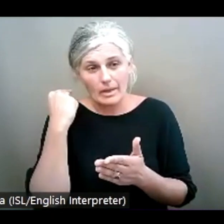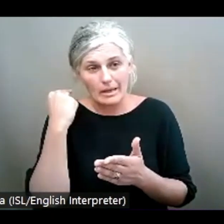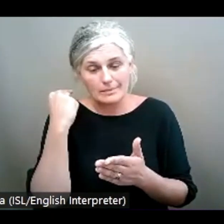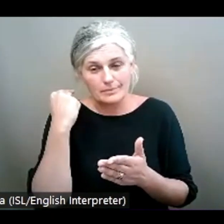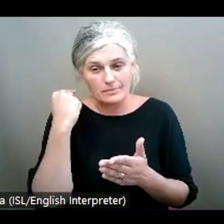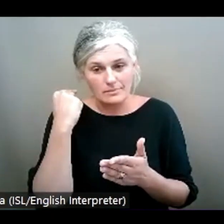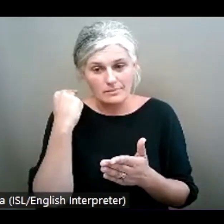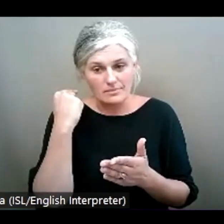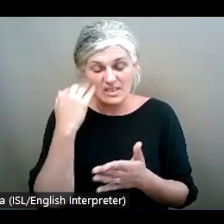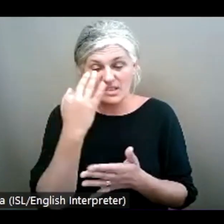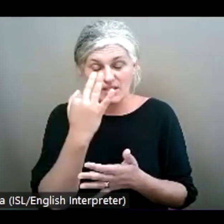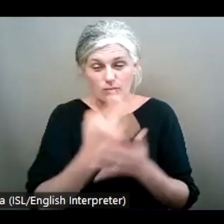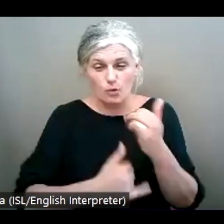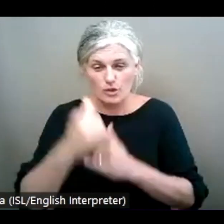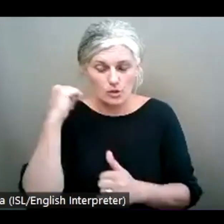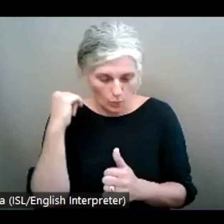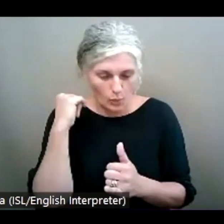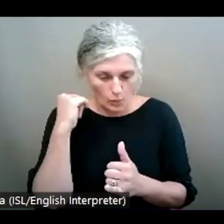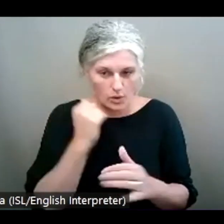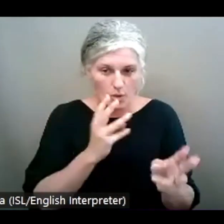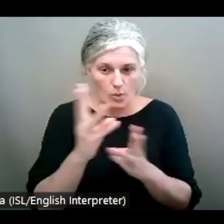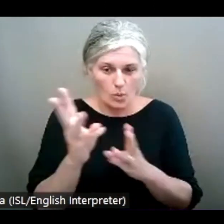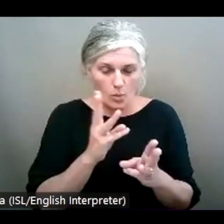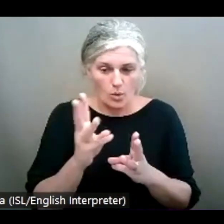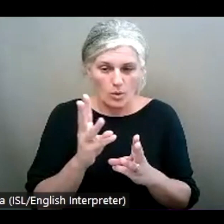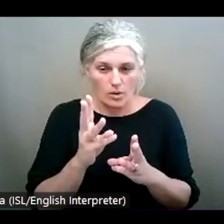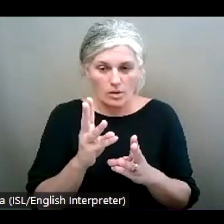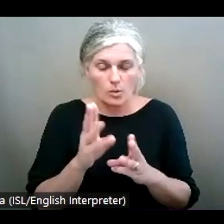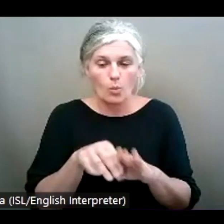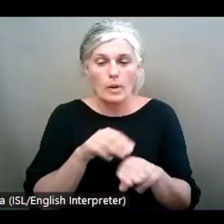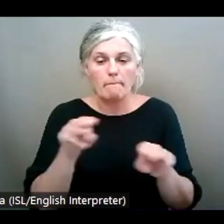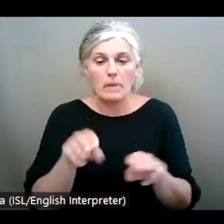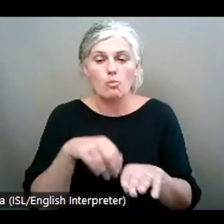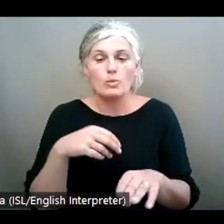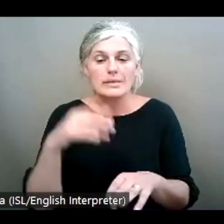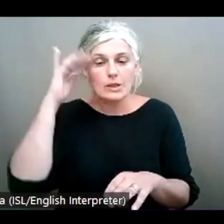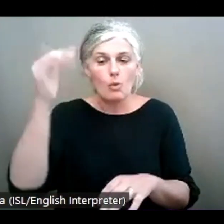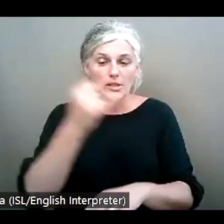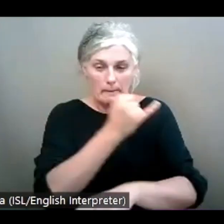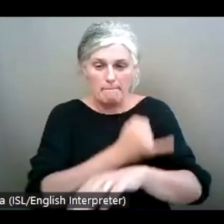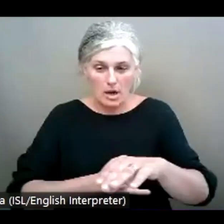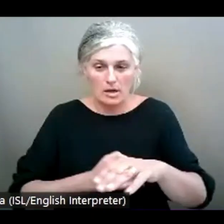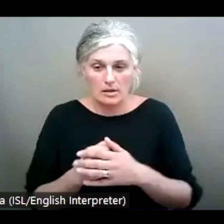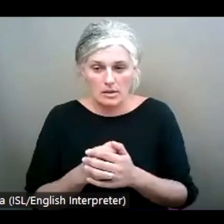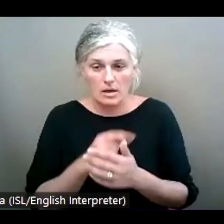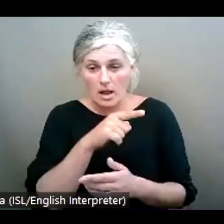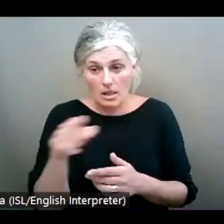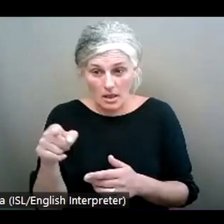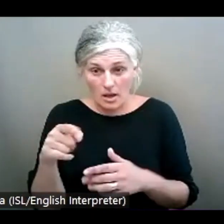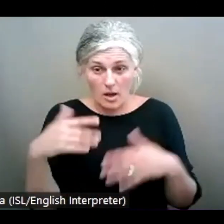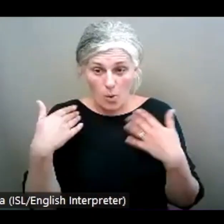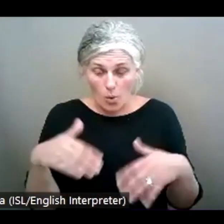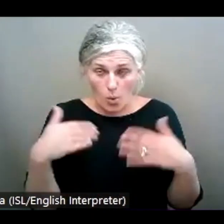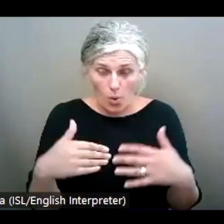well, a few years ago, I worked with people with intellectual impairments, and they really taught me